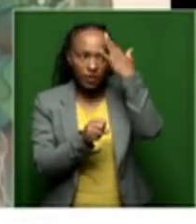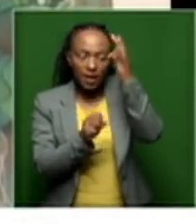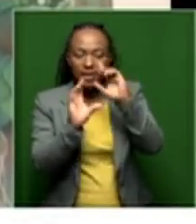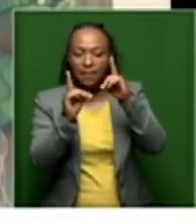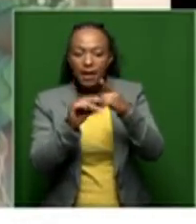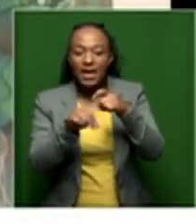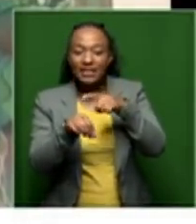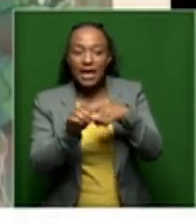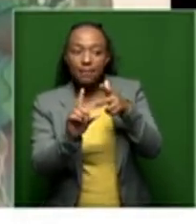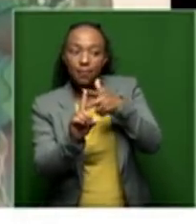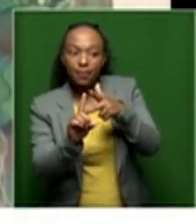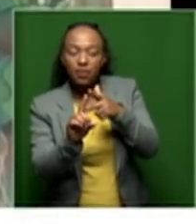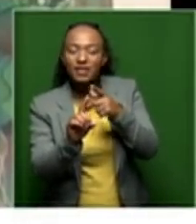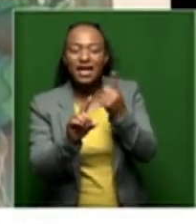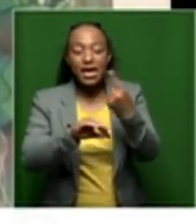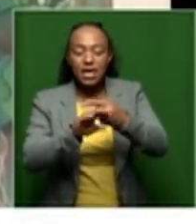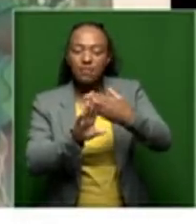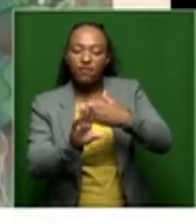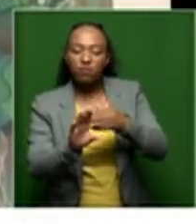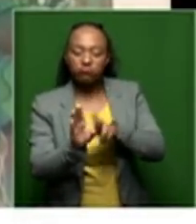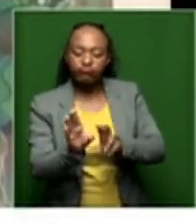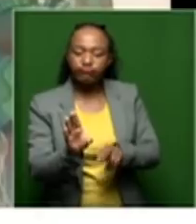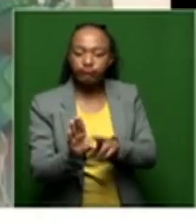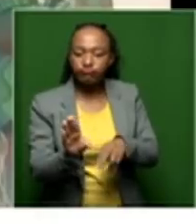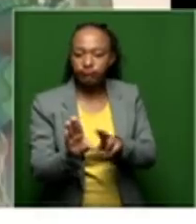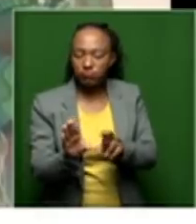disciplinary processes. It is also about